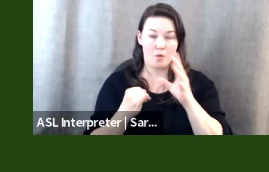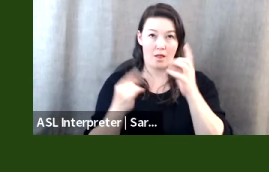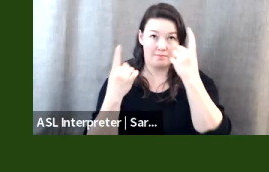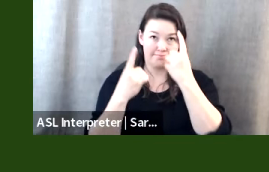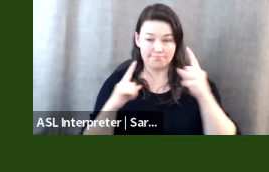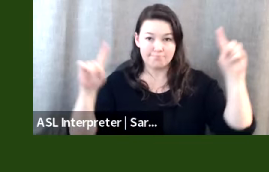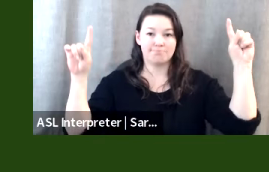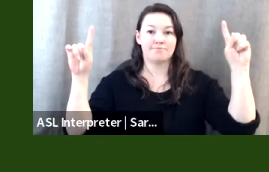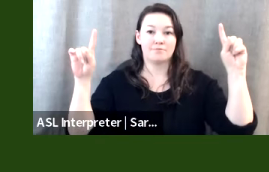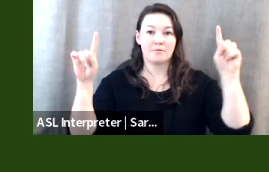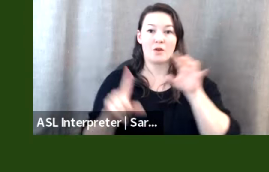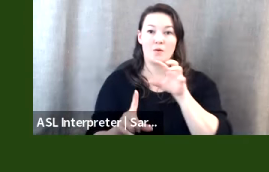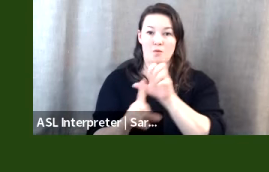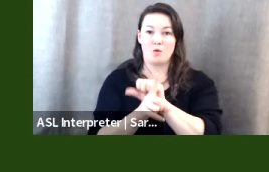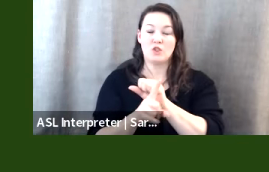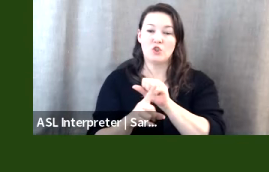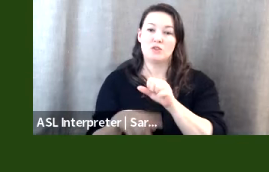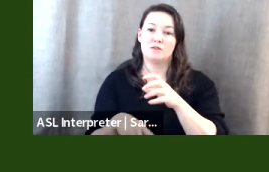outcomes.